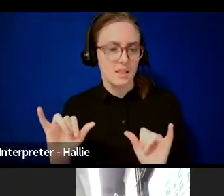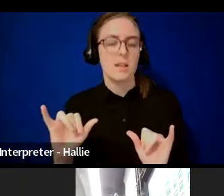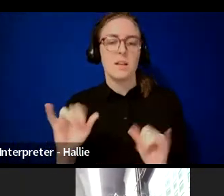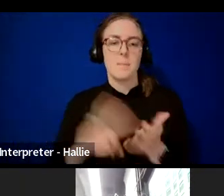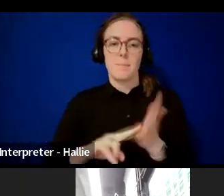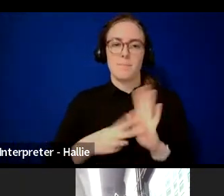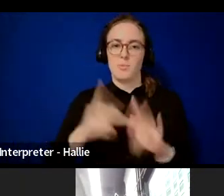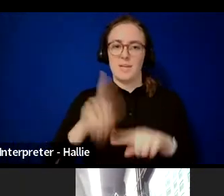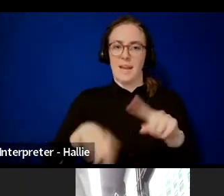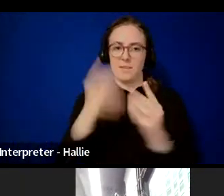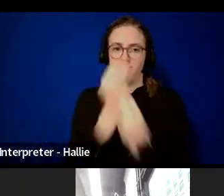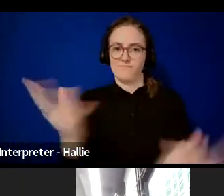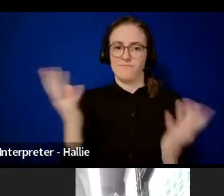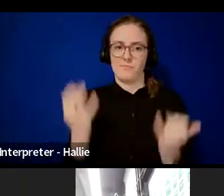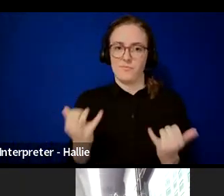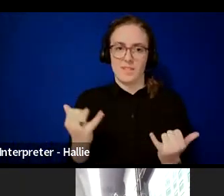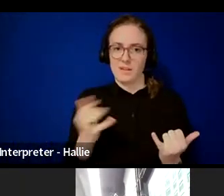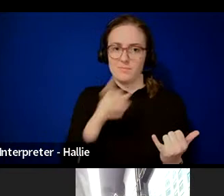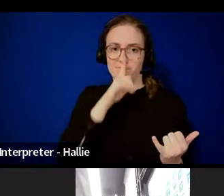information on him at this point.